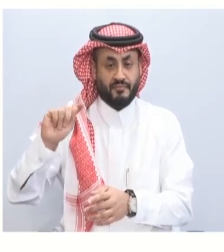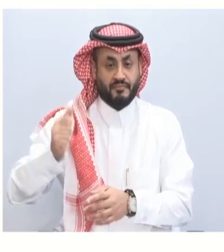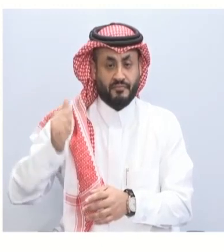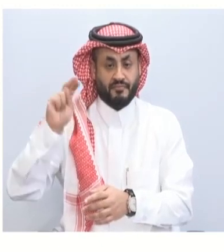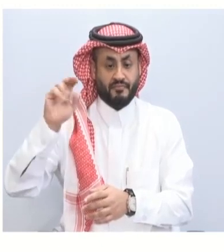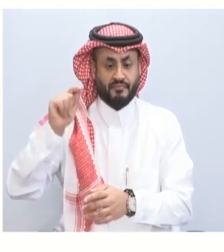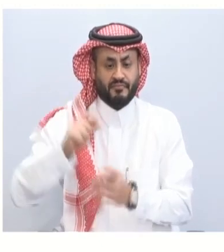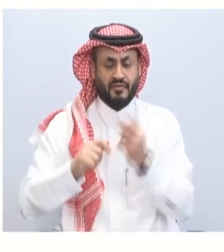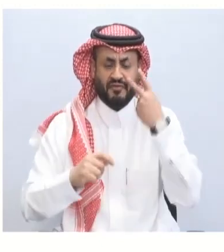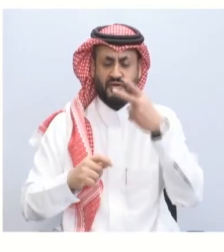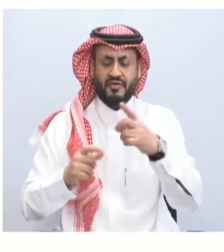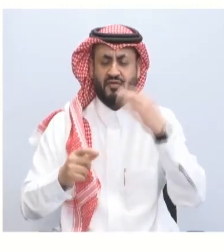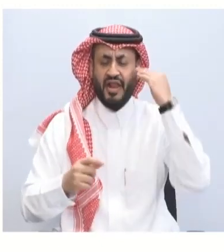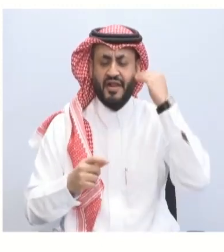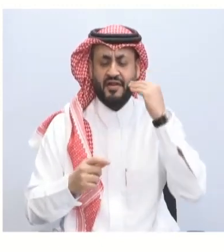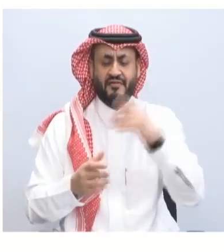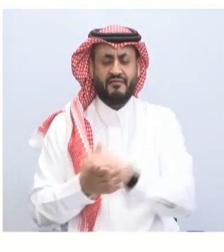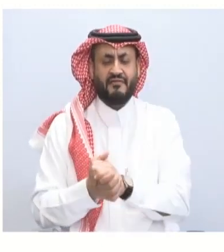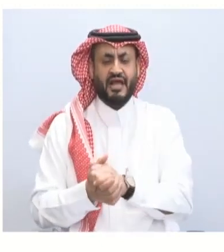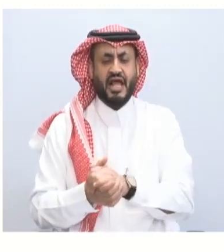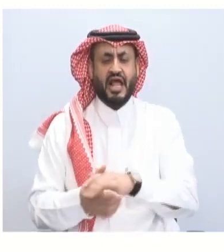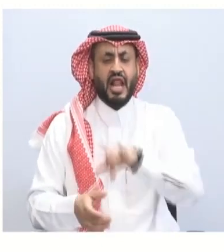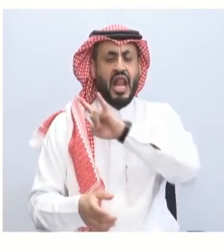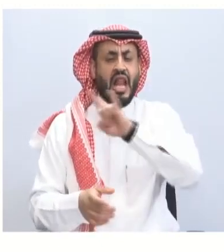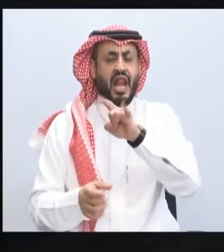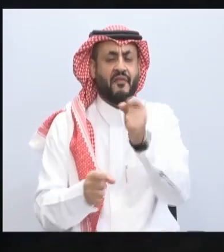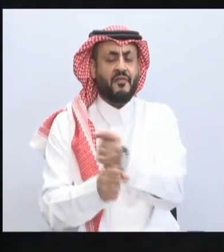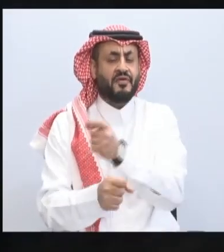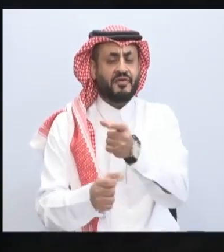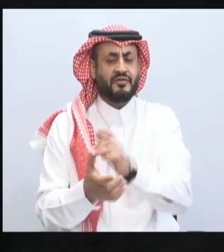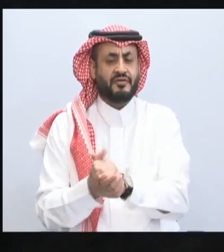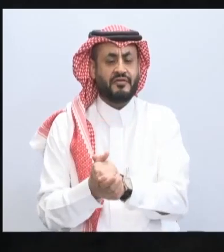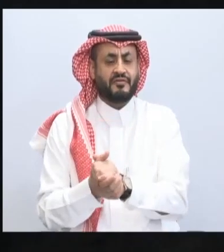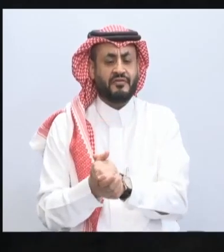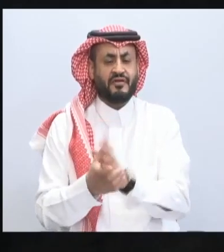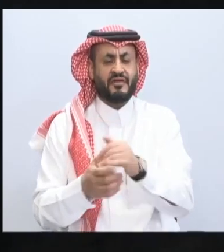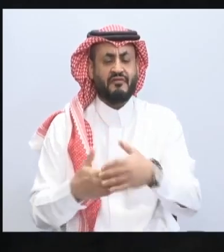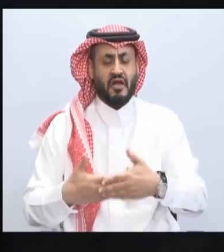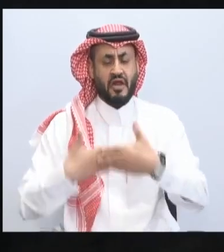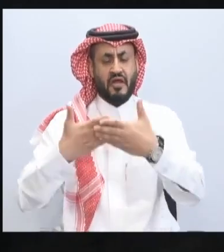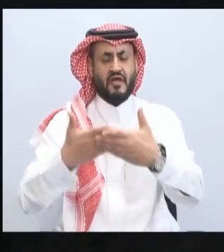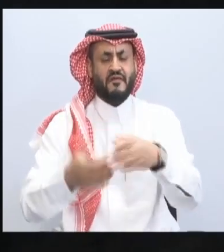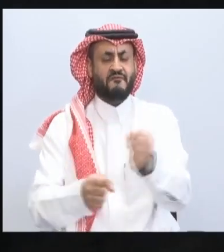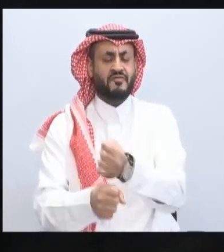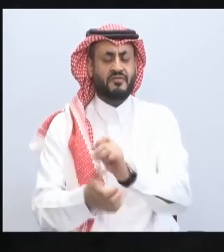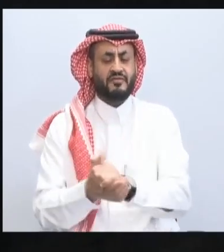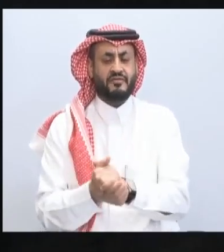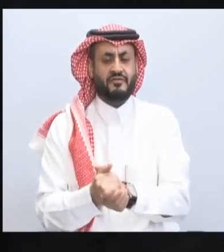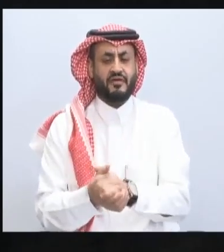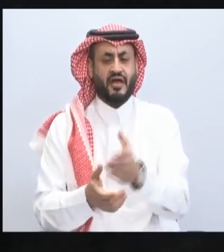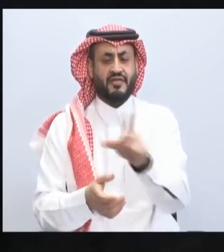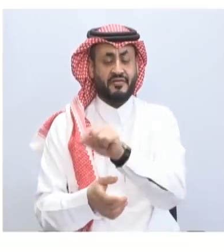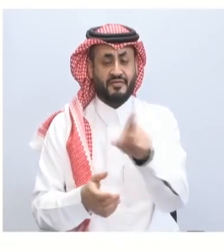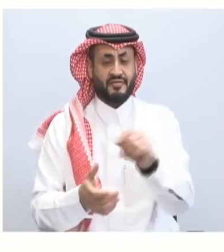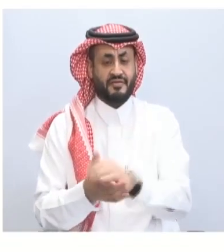you can see that this girl, she doesn't want to do something, which means that she doesn't have the motive to do it. So she is reluctant.